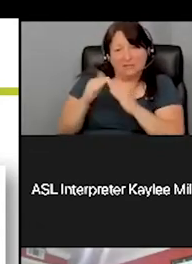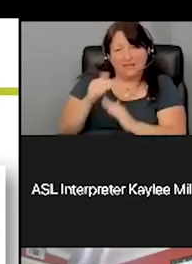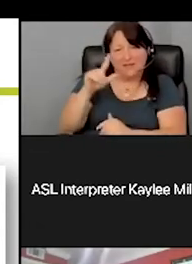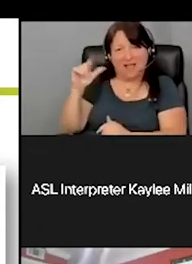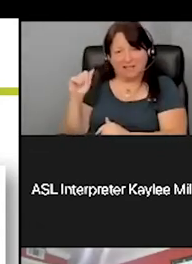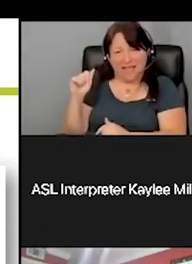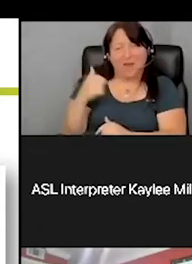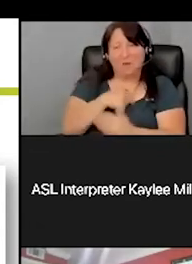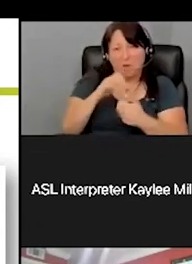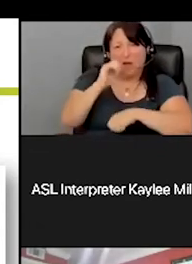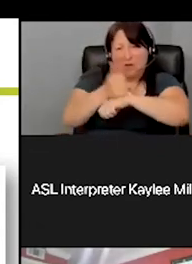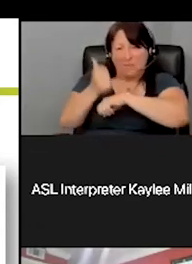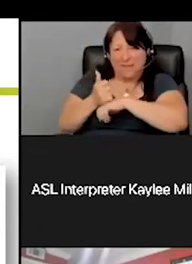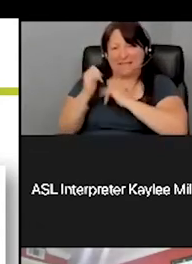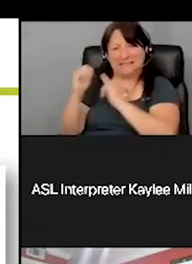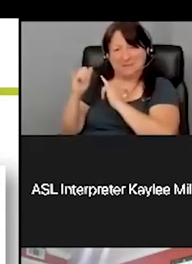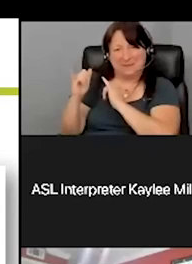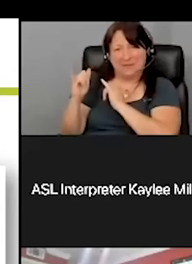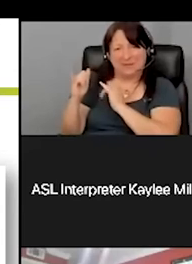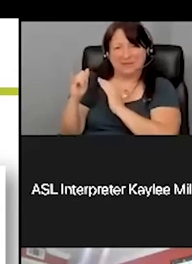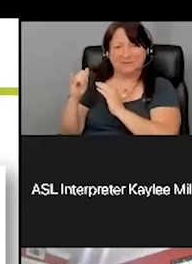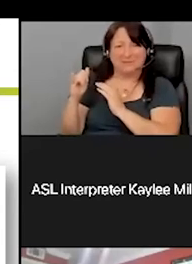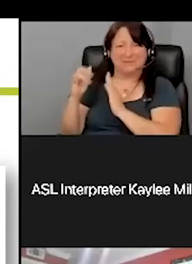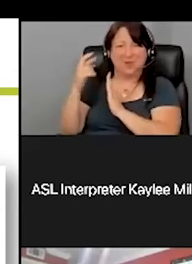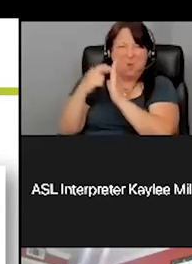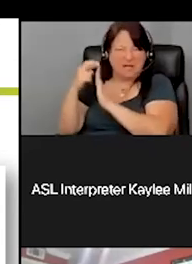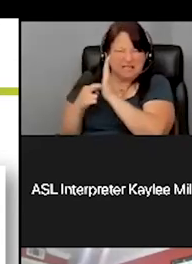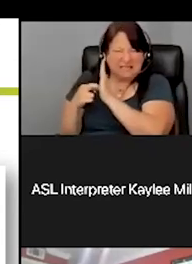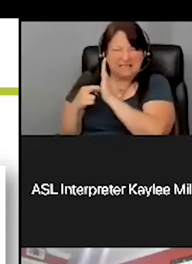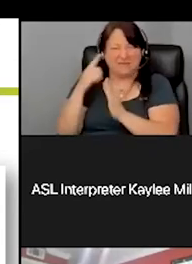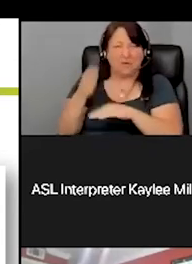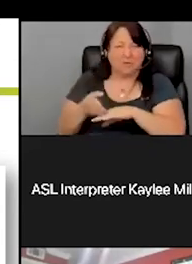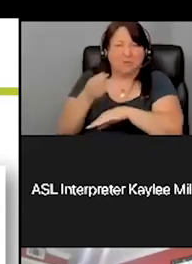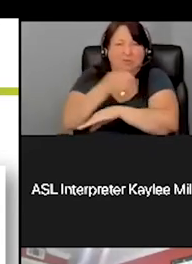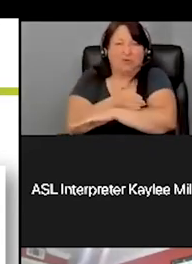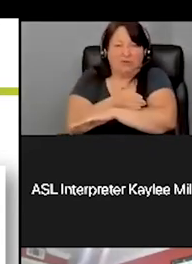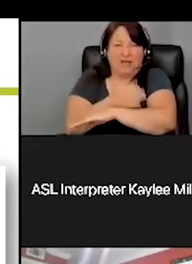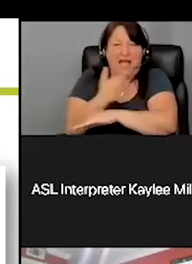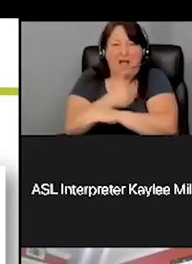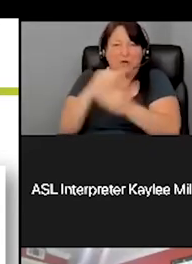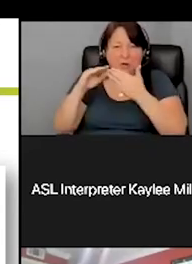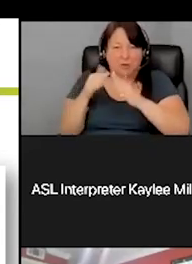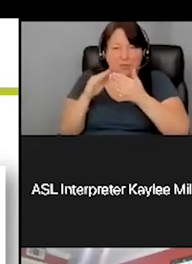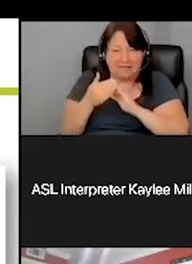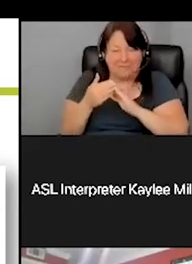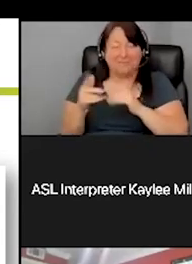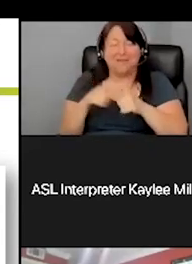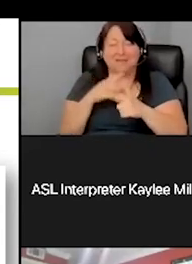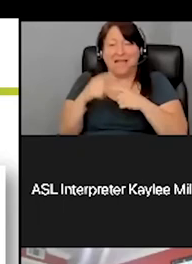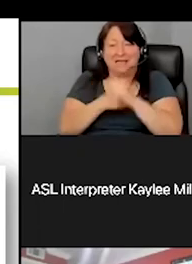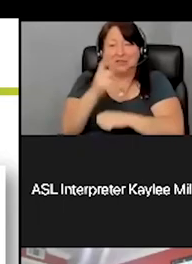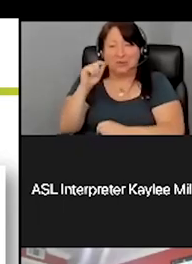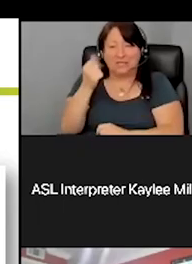and implement similar guidelines, similar ordinance to improve our community. And then in 2017, the